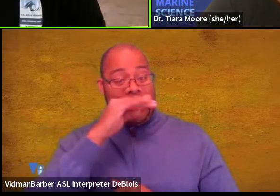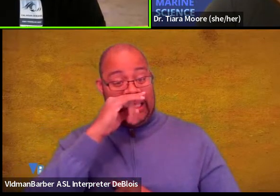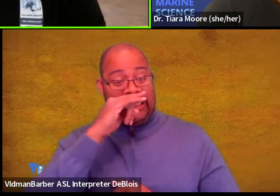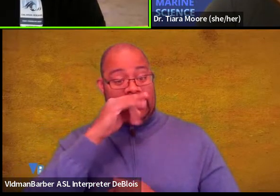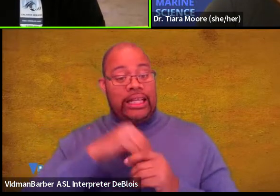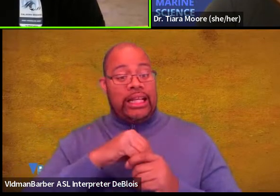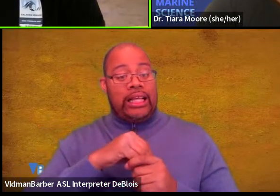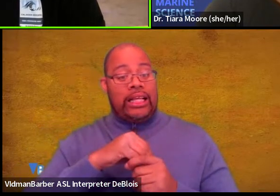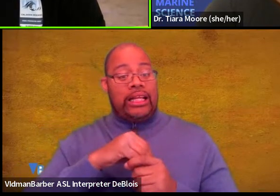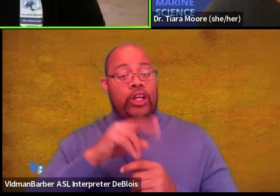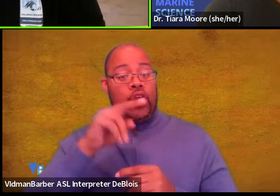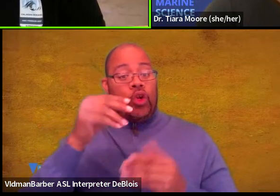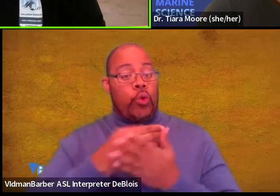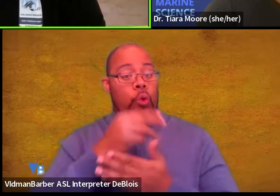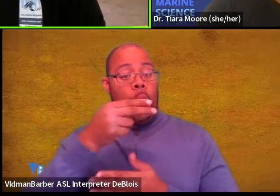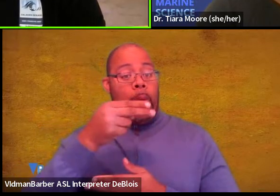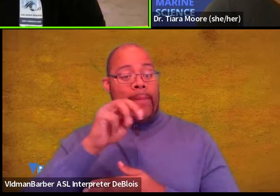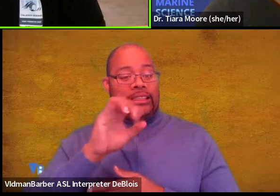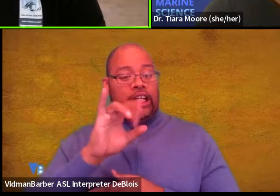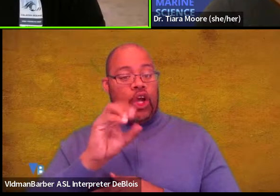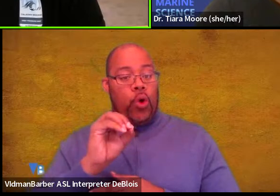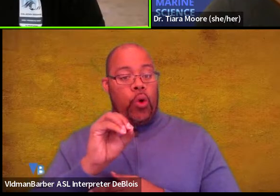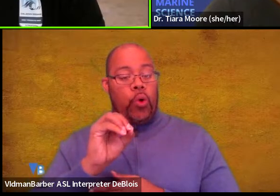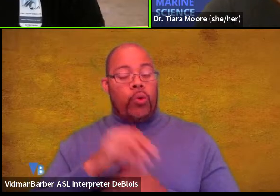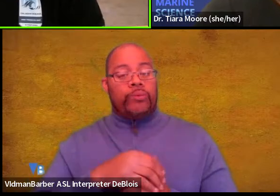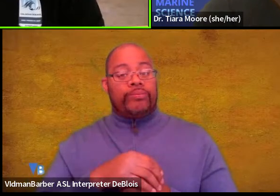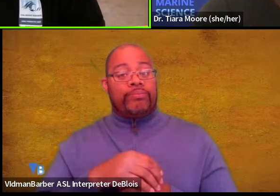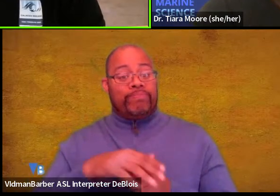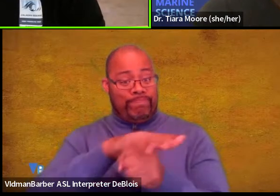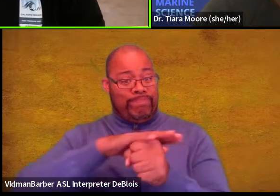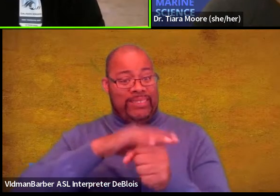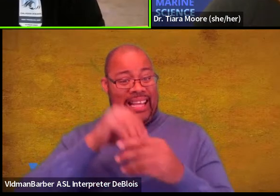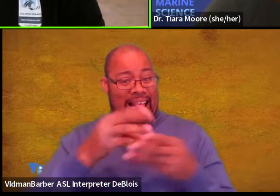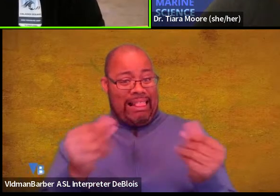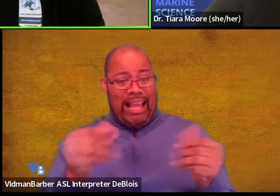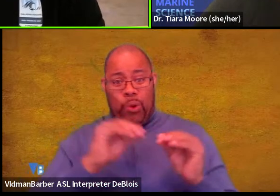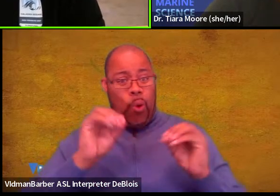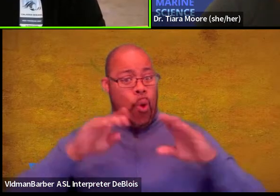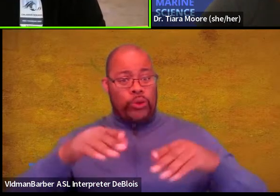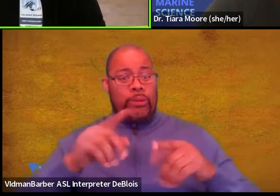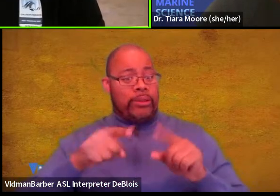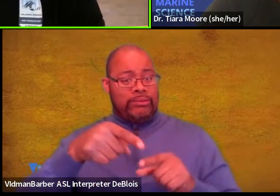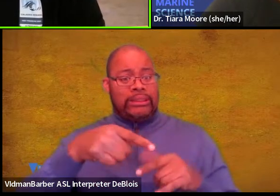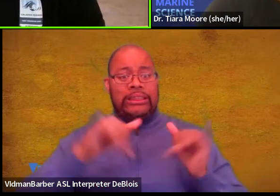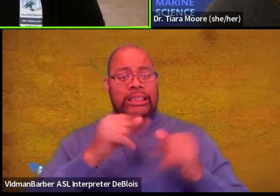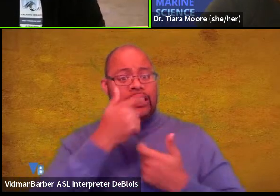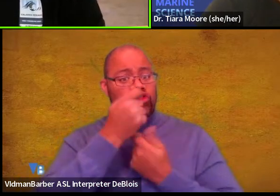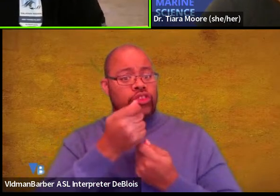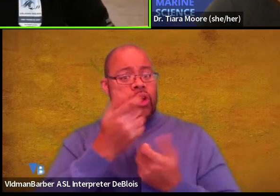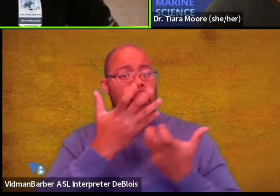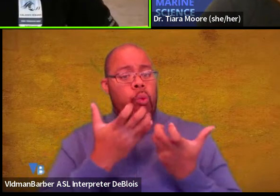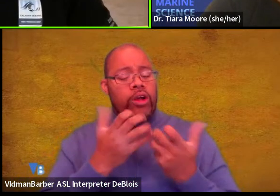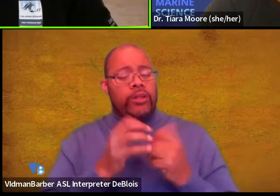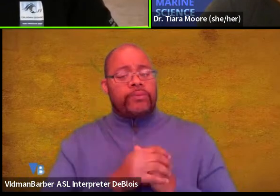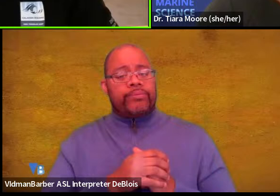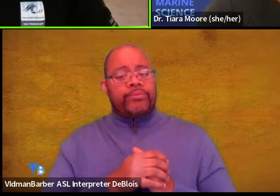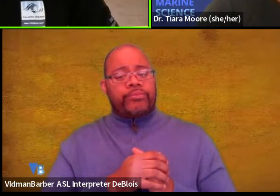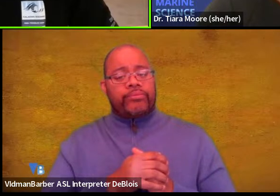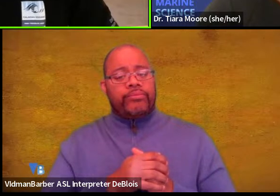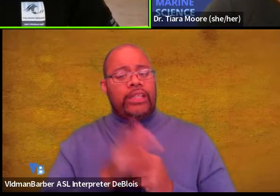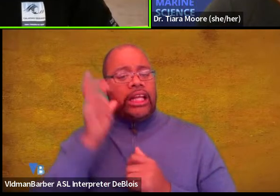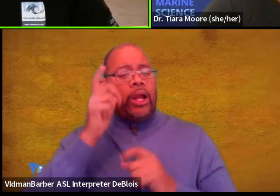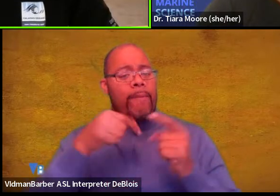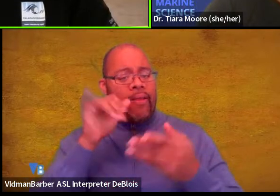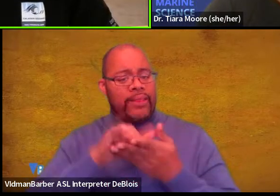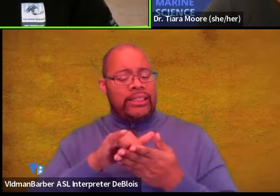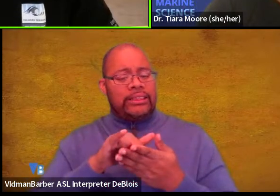in Albuquerque, New Mexico, landlocked in New Mexico, but they were so interested and wanted to hear